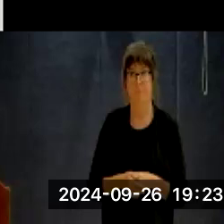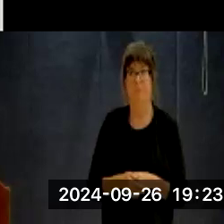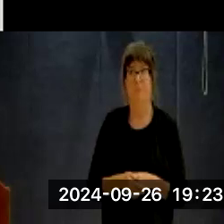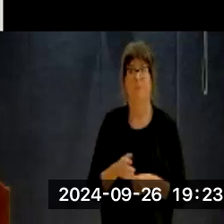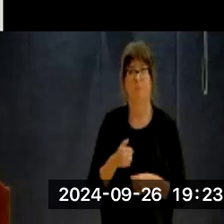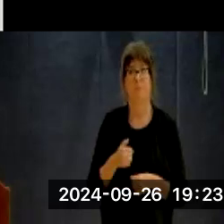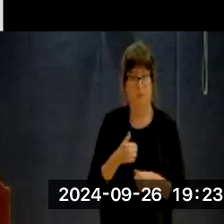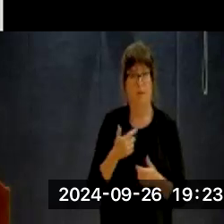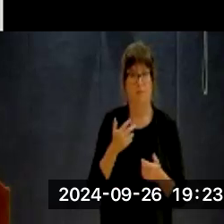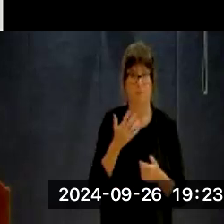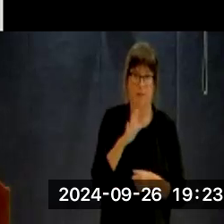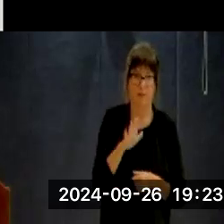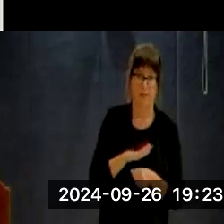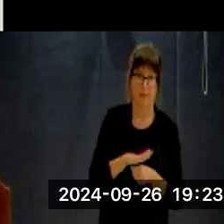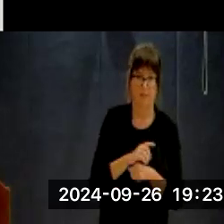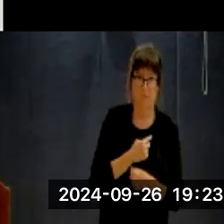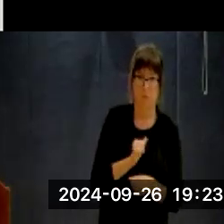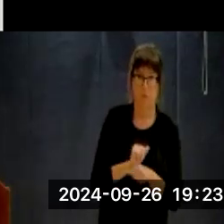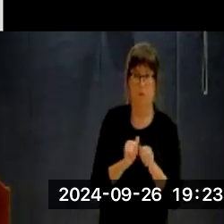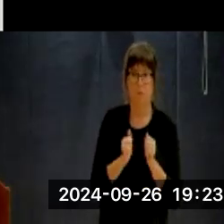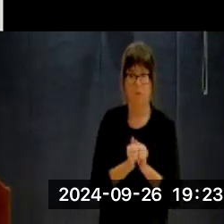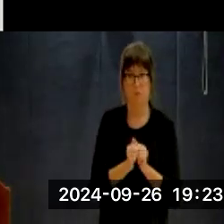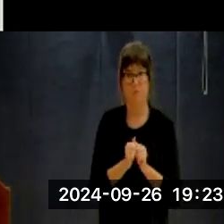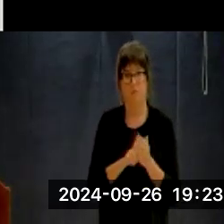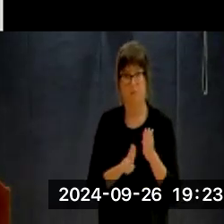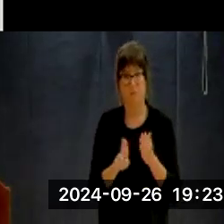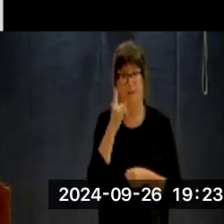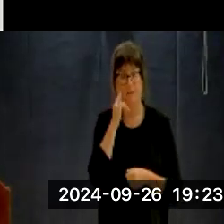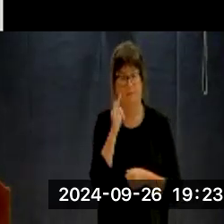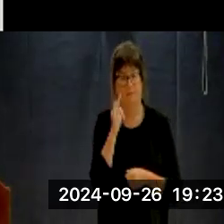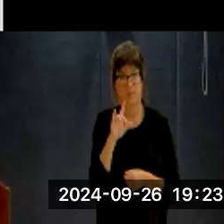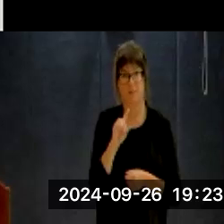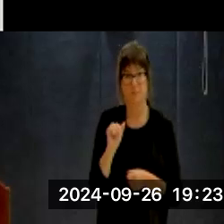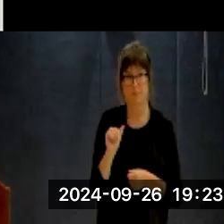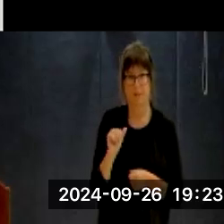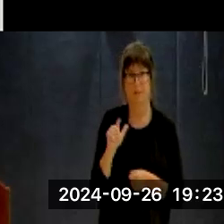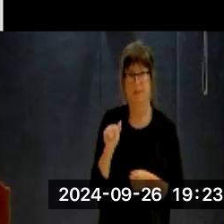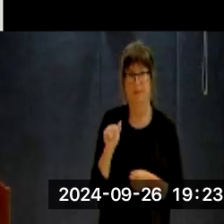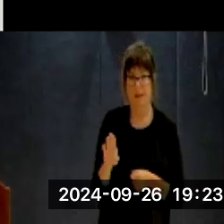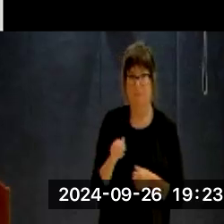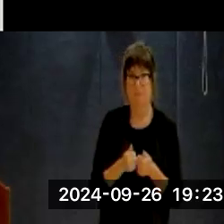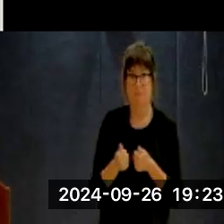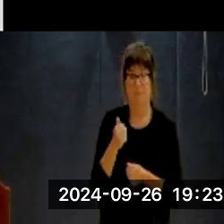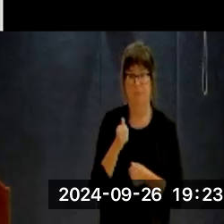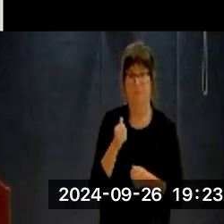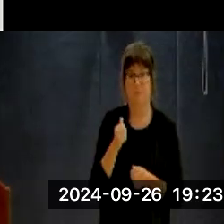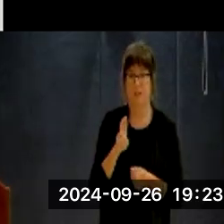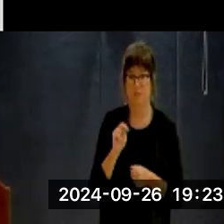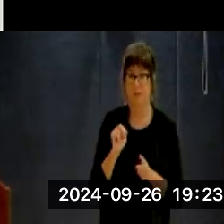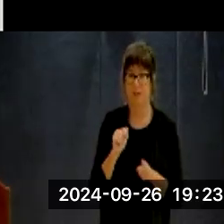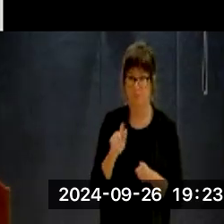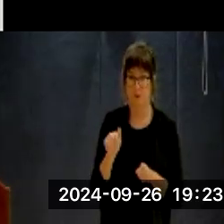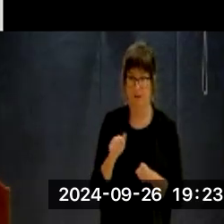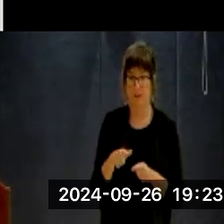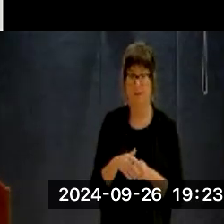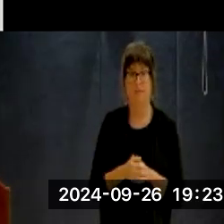been fortunate enough to work with the University of California Disability Lab, headed by Dr. Nakamura. And there are